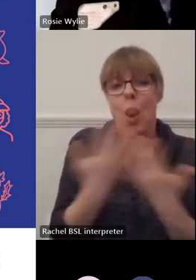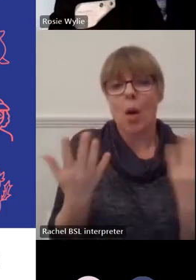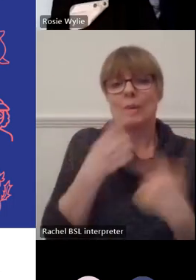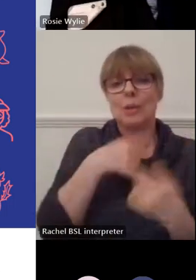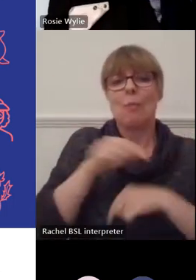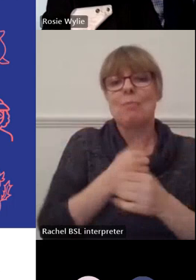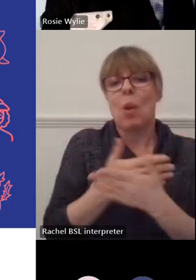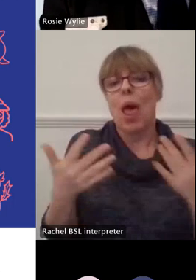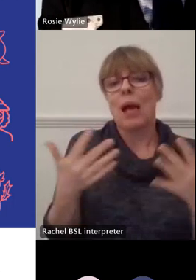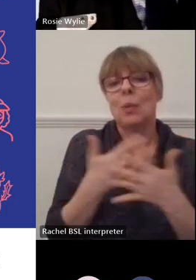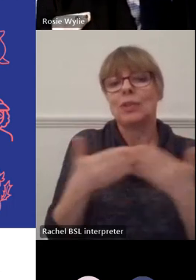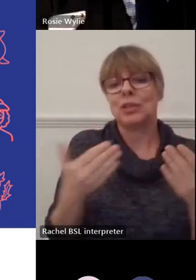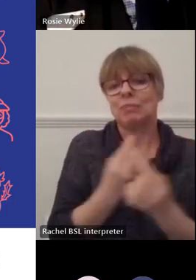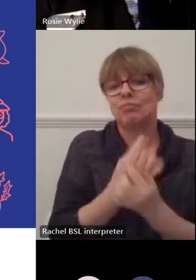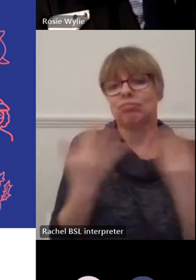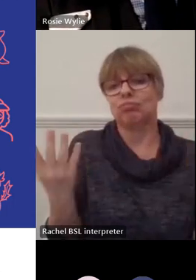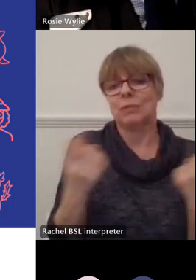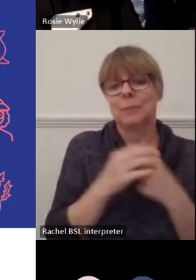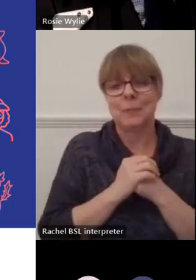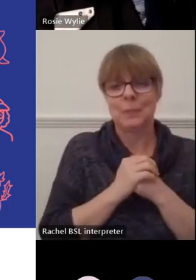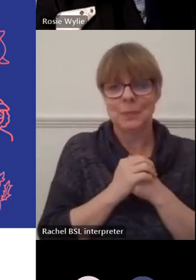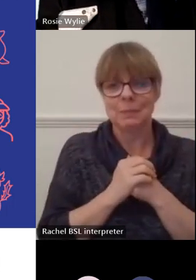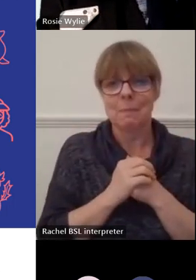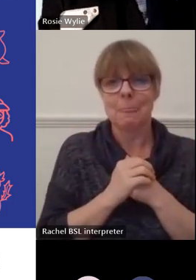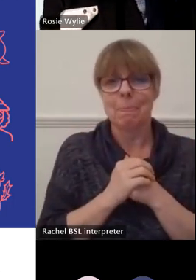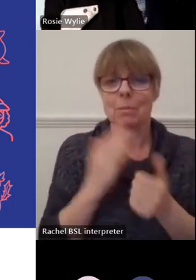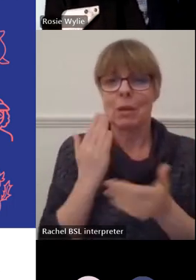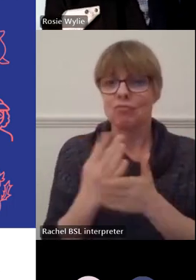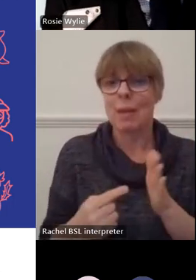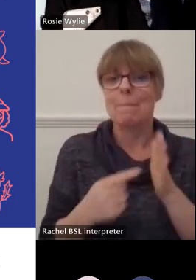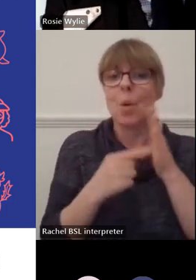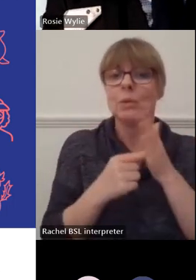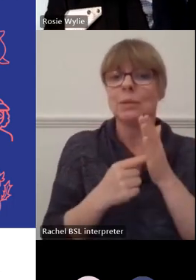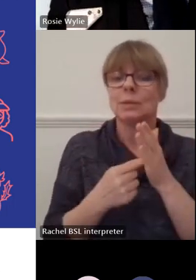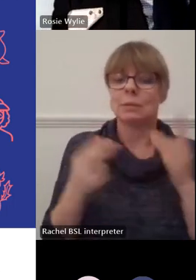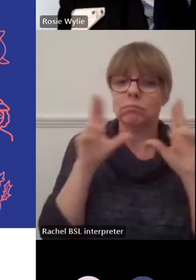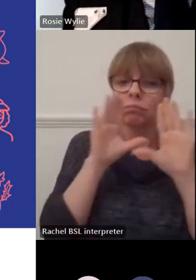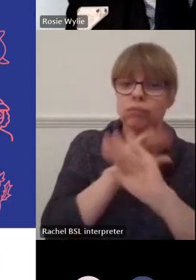yeah, so my brain can manage all three. And it's very important.